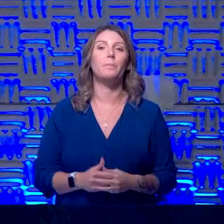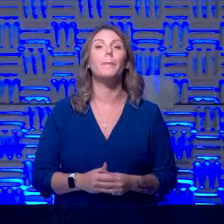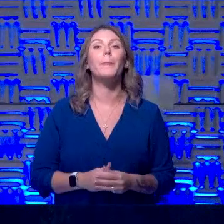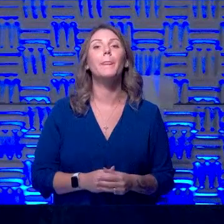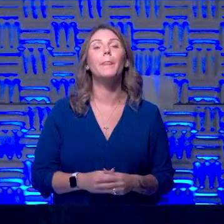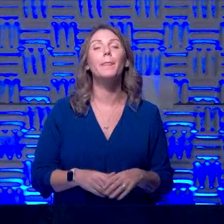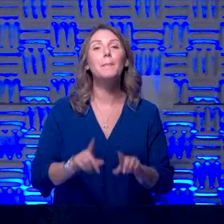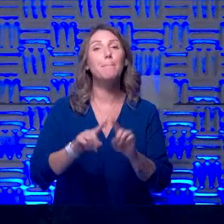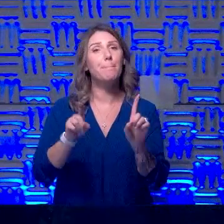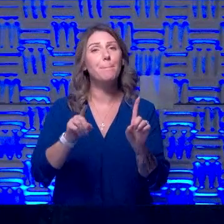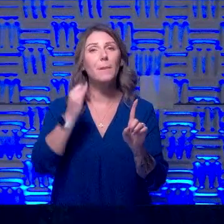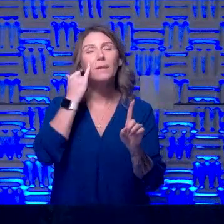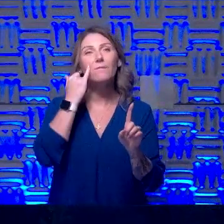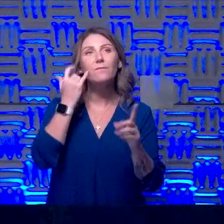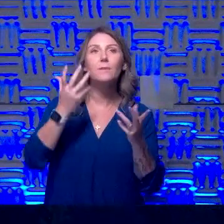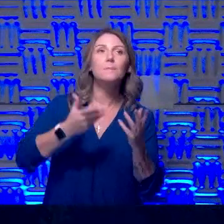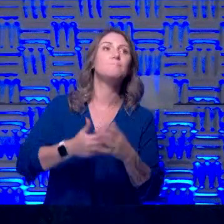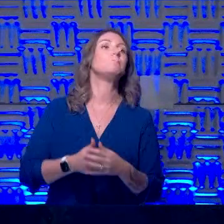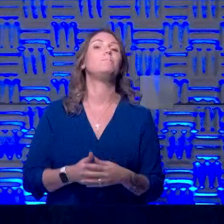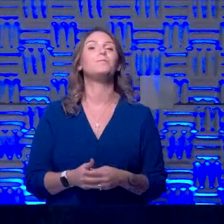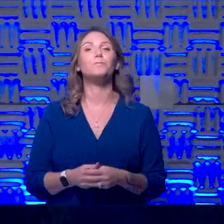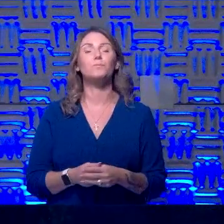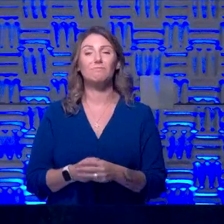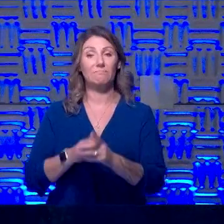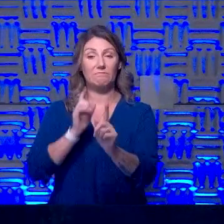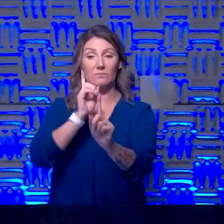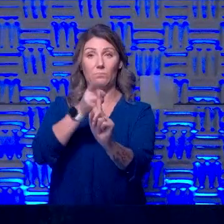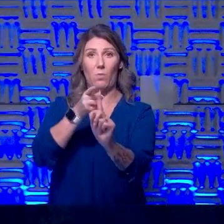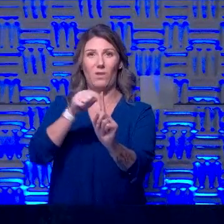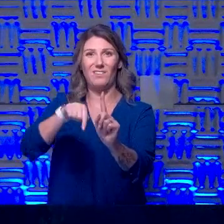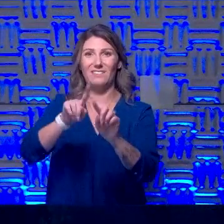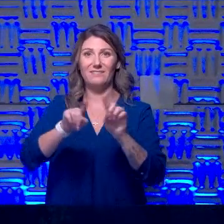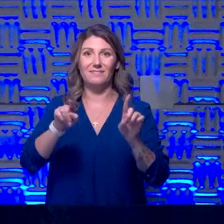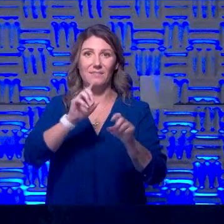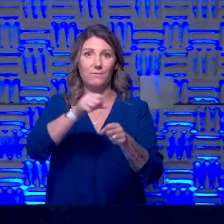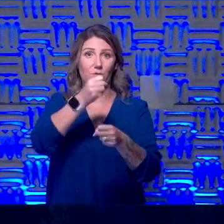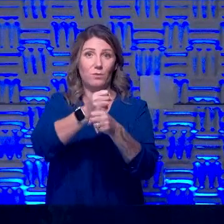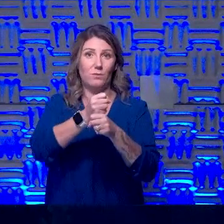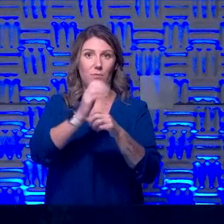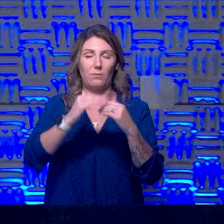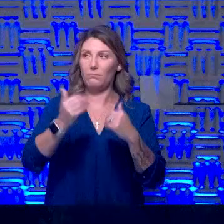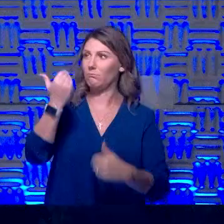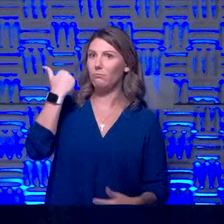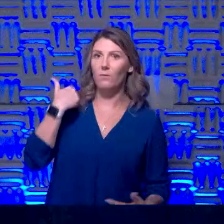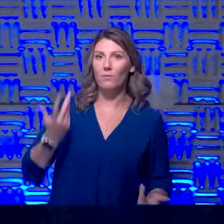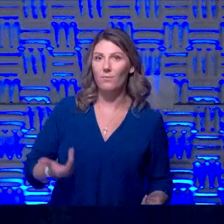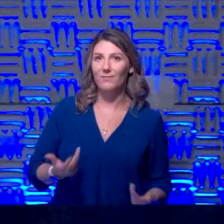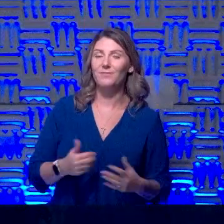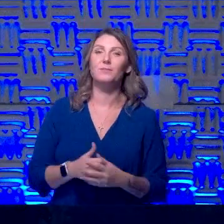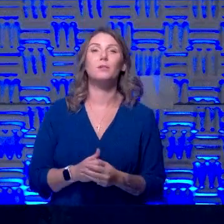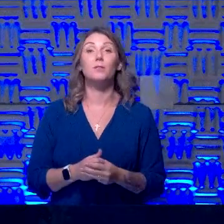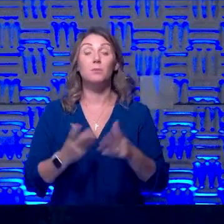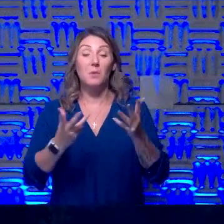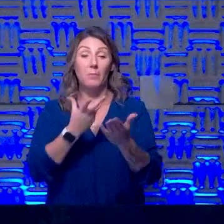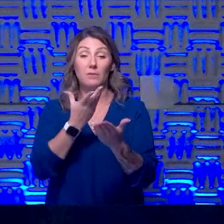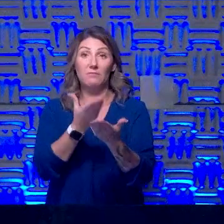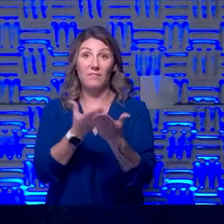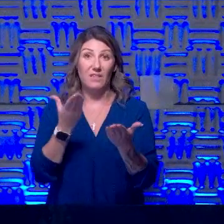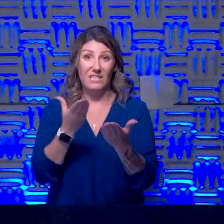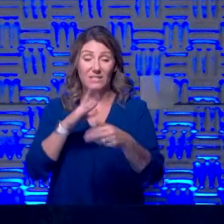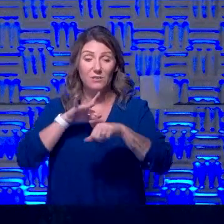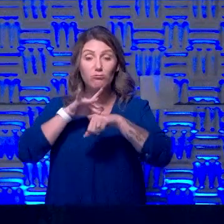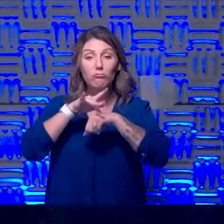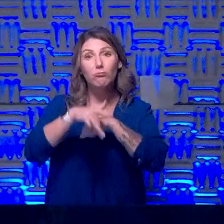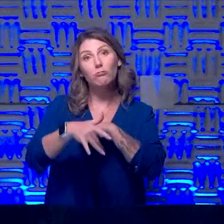you to the point that this is a different year than ever before, and it may be, there is some evidence, at least